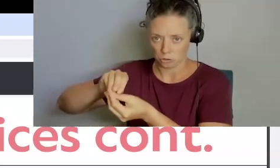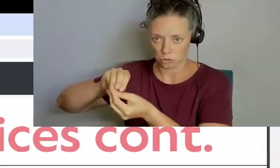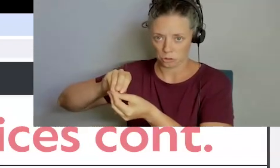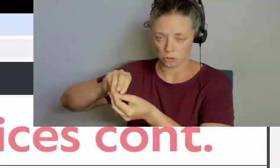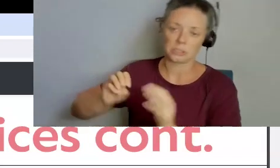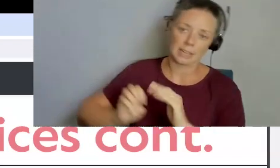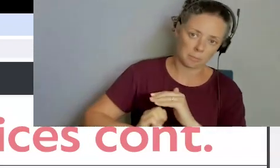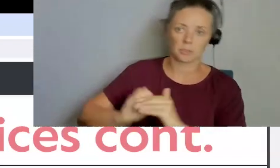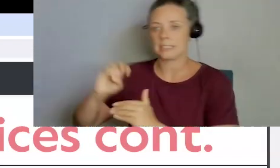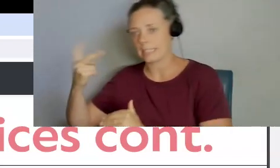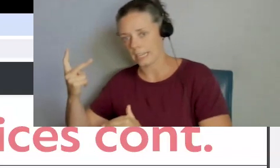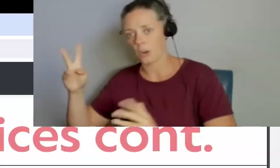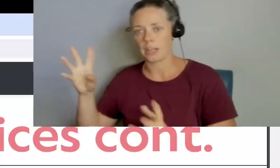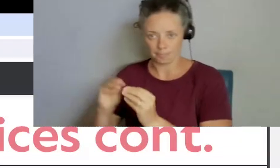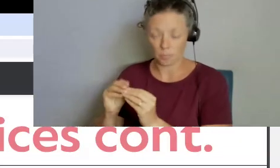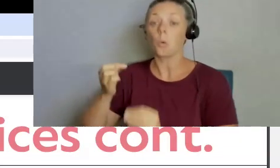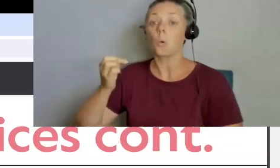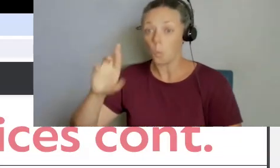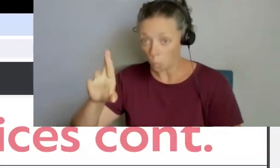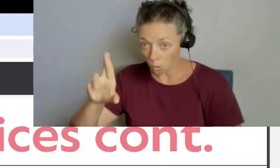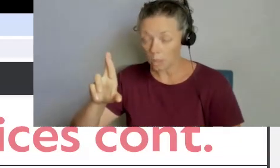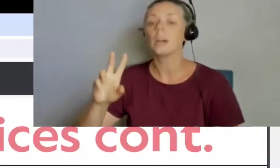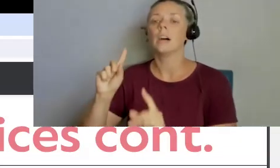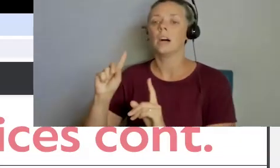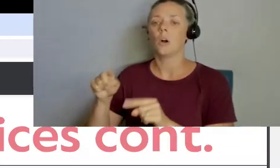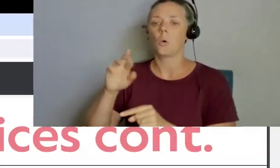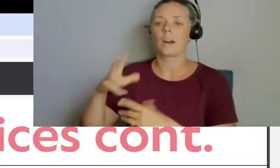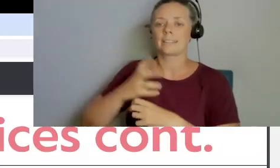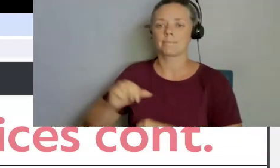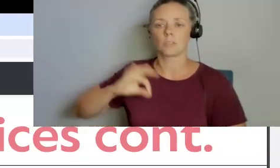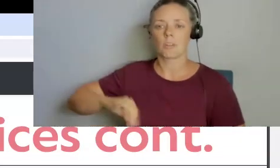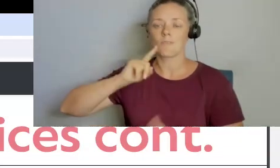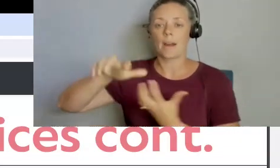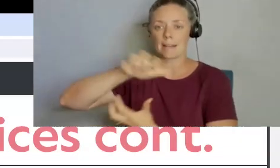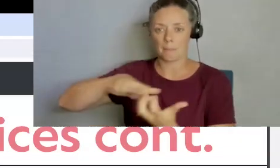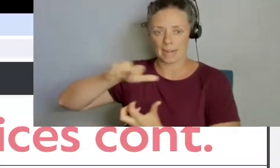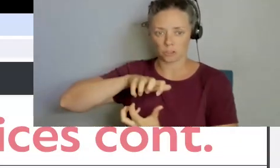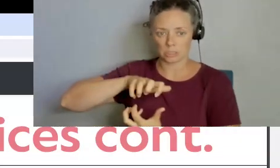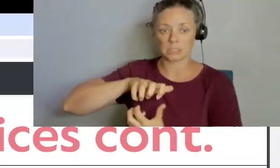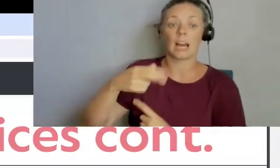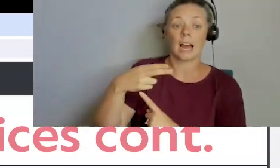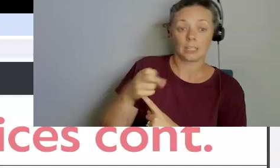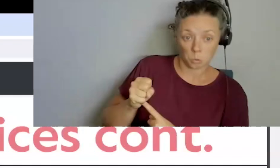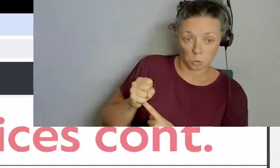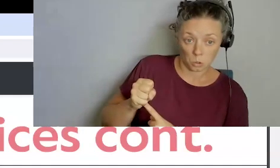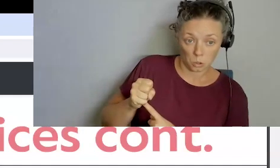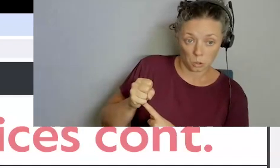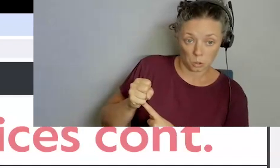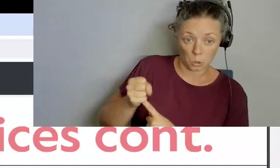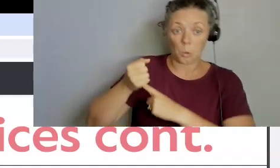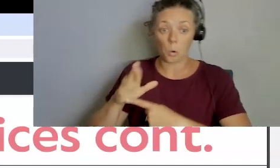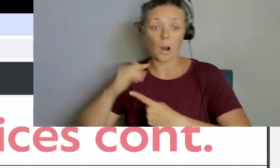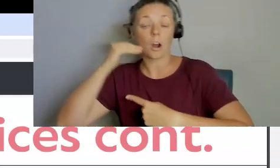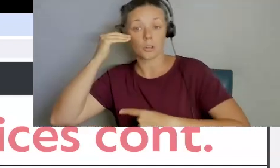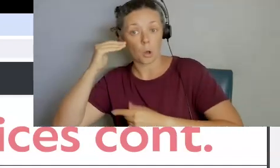secondary, or attended or attained credits of a combination of a high school or adult